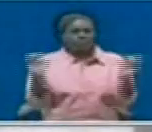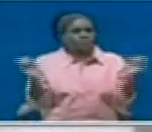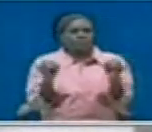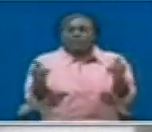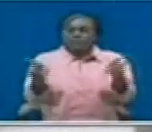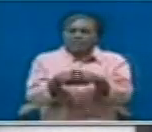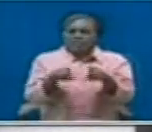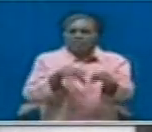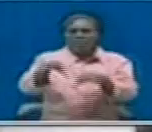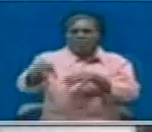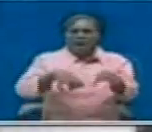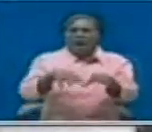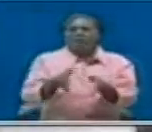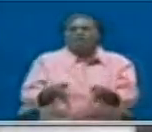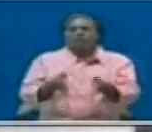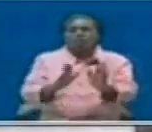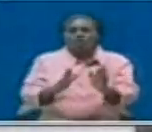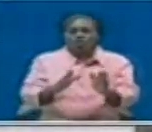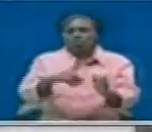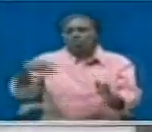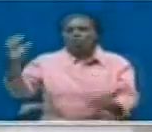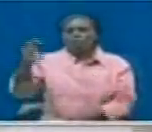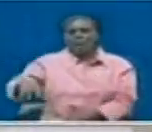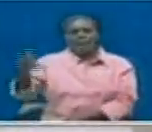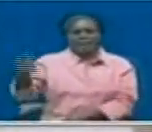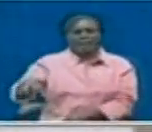only rough dirt roads to take the catch to market,